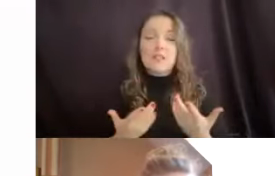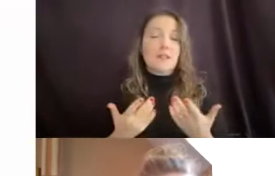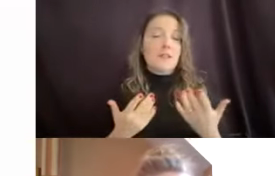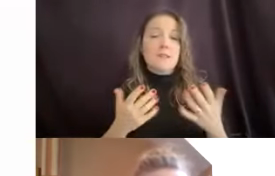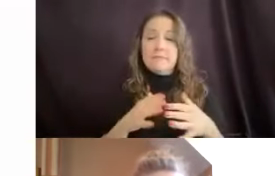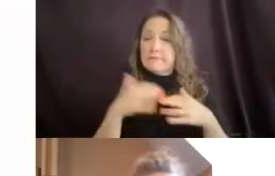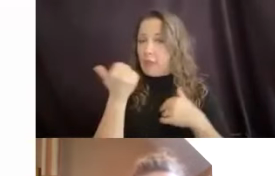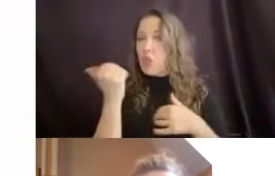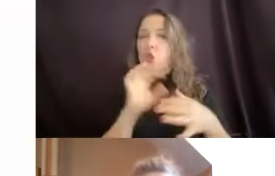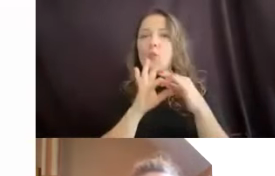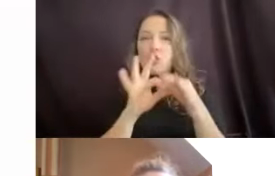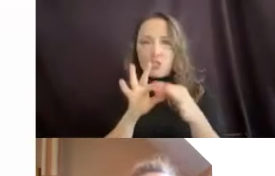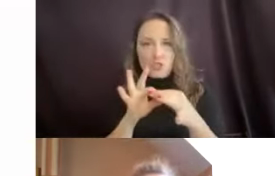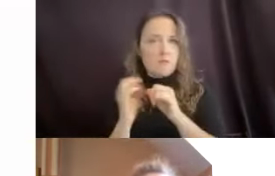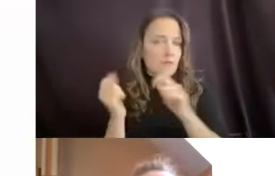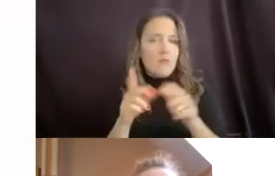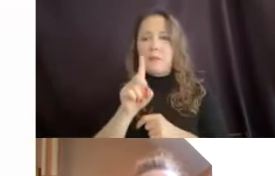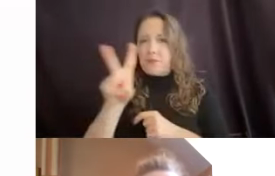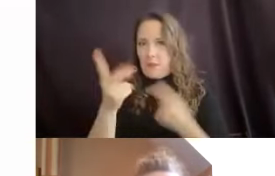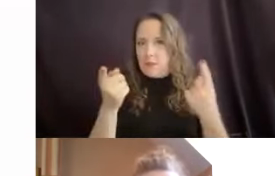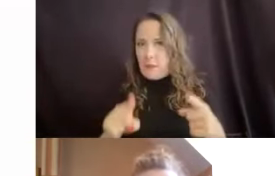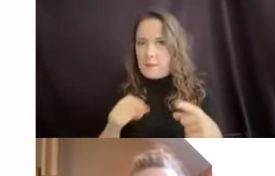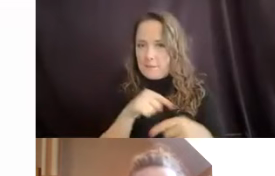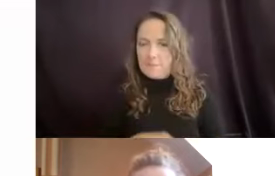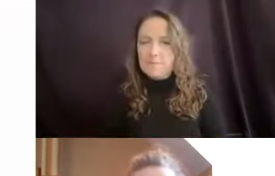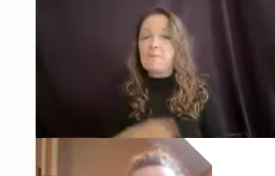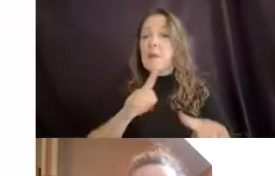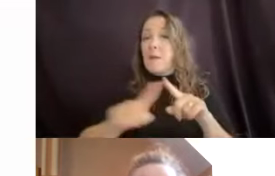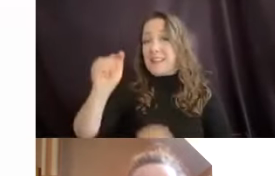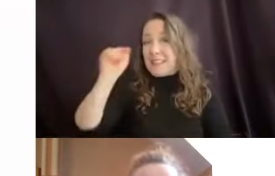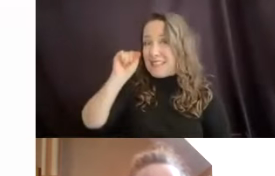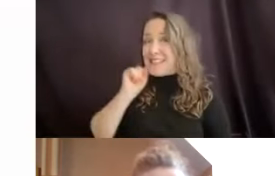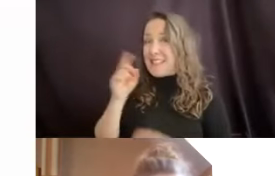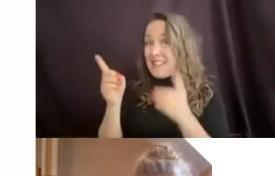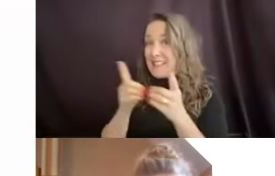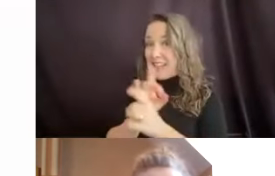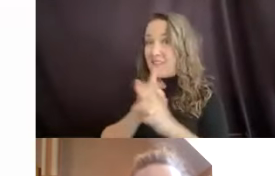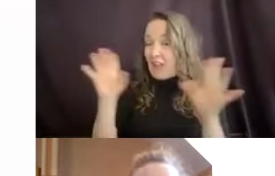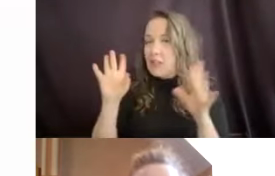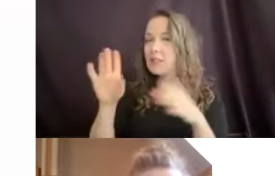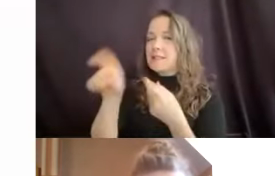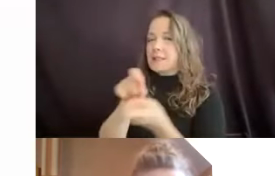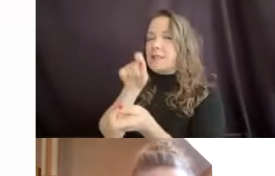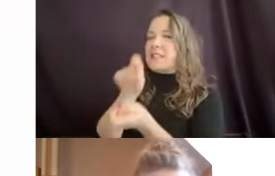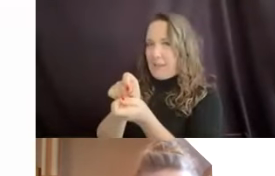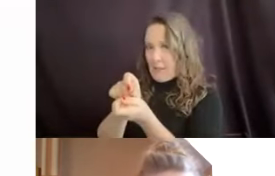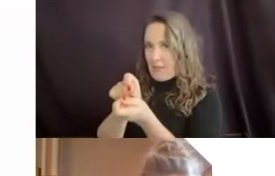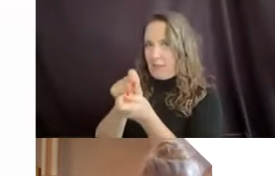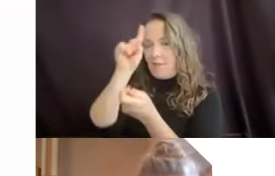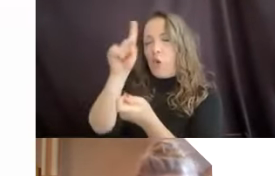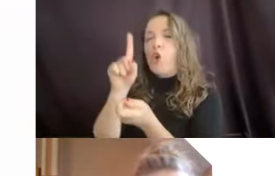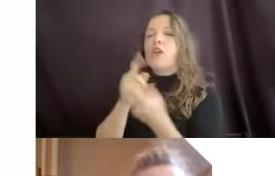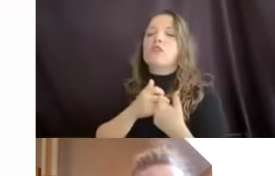do perpetrate domestic violence. But teen dating violence is specific to a romantic or